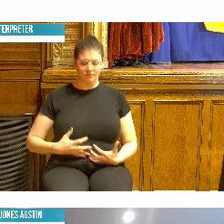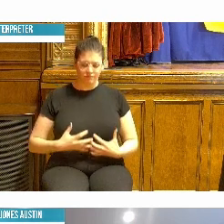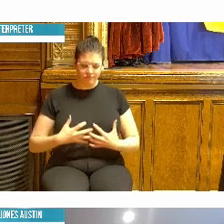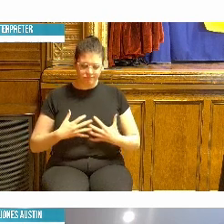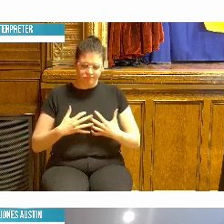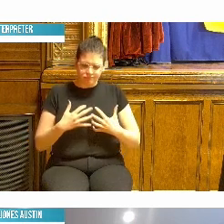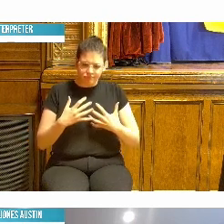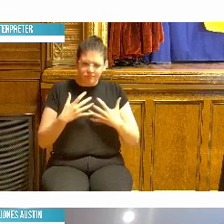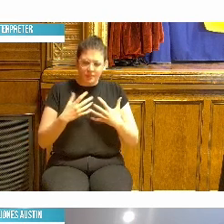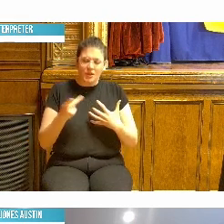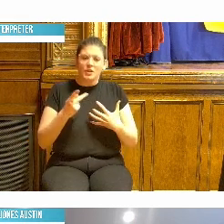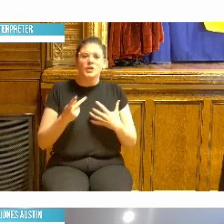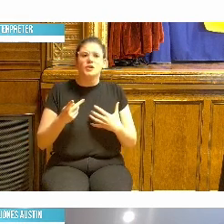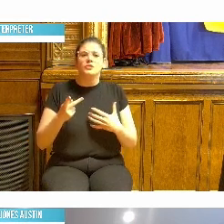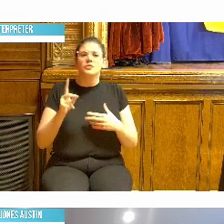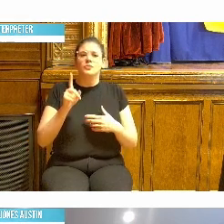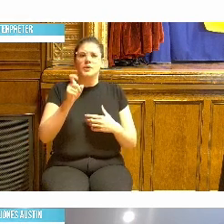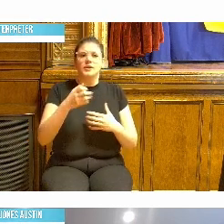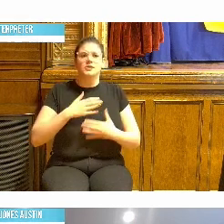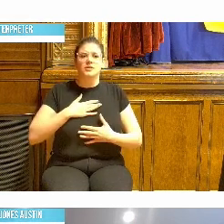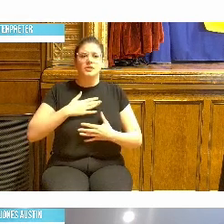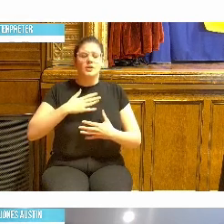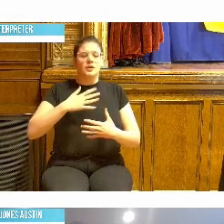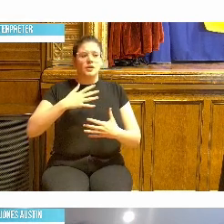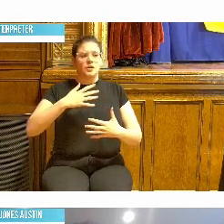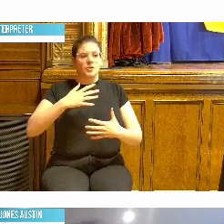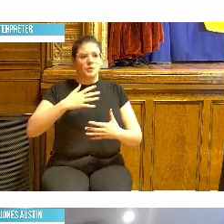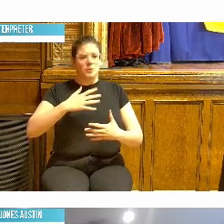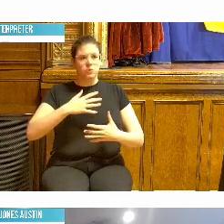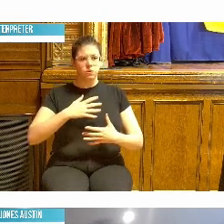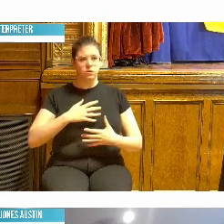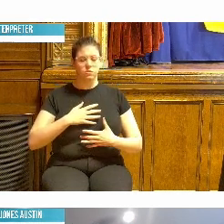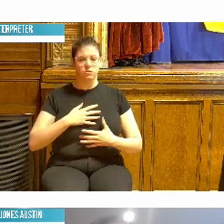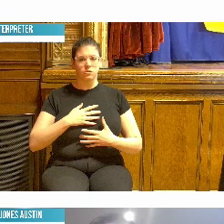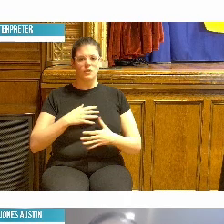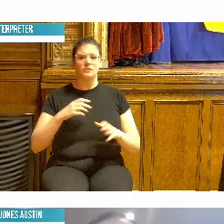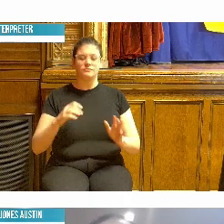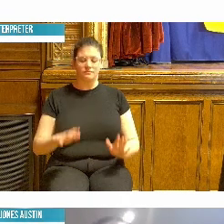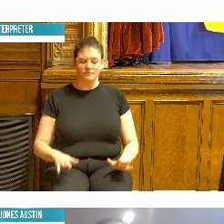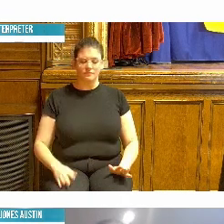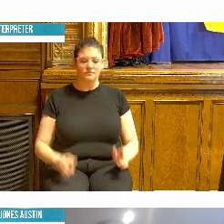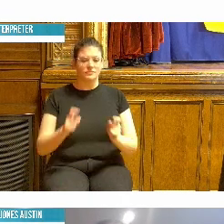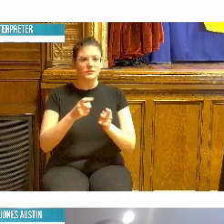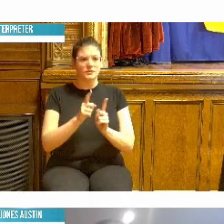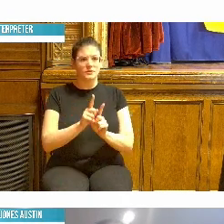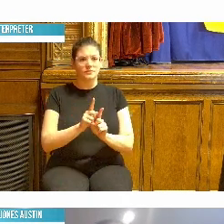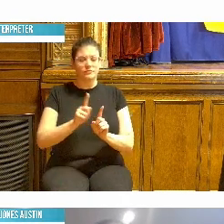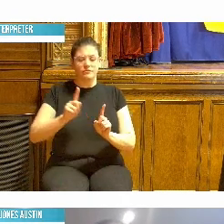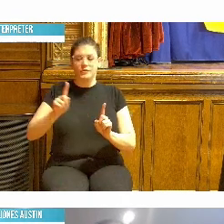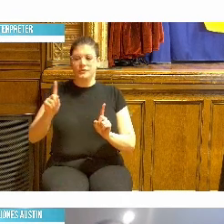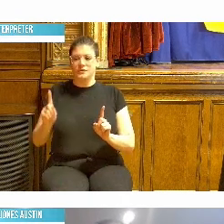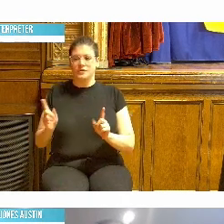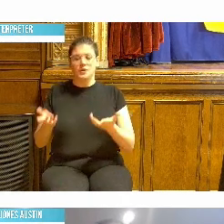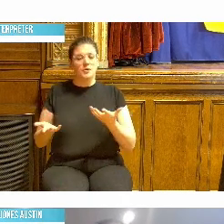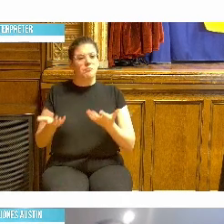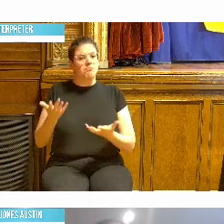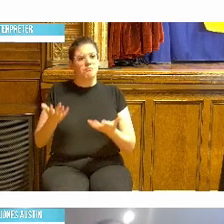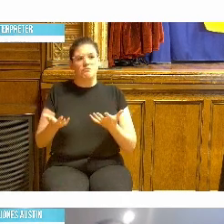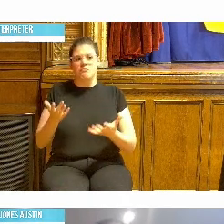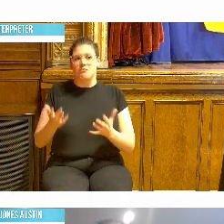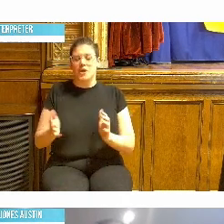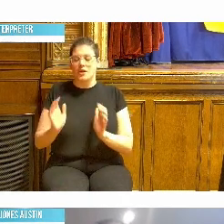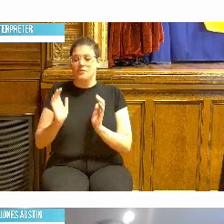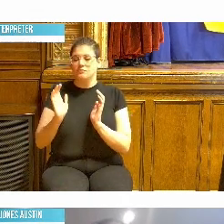arise, we ask that you take a deep breath, step aside, and get some help, some support, from a colleague. Just help talk me down because this